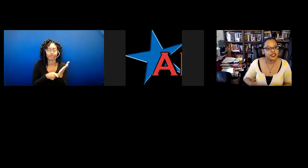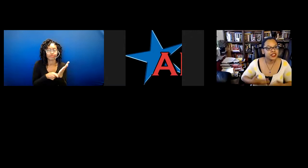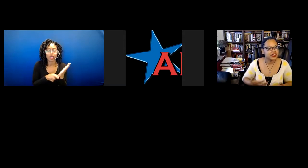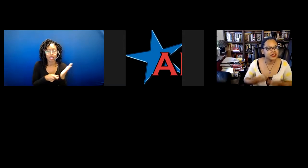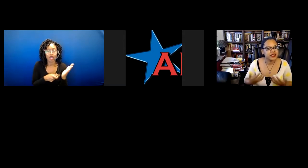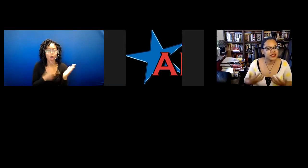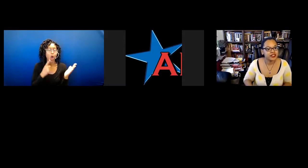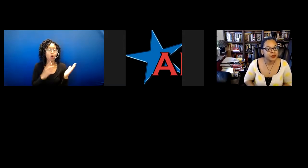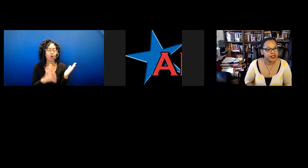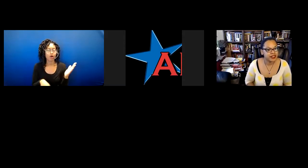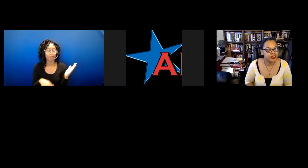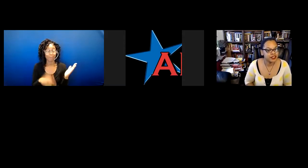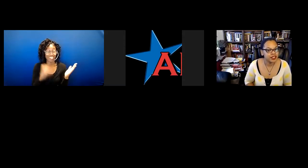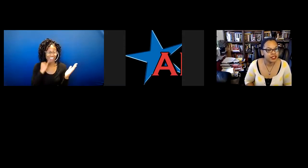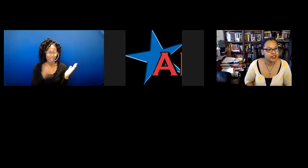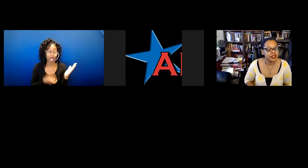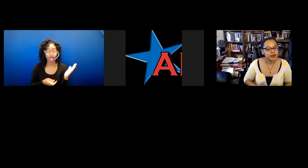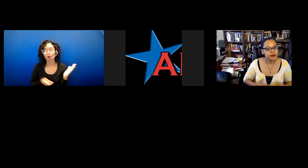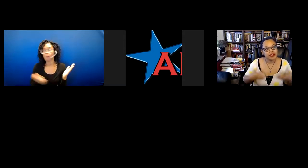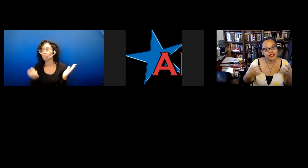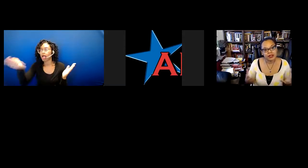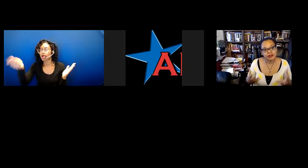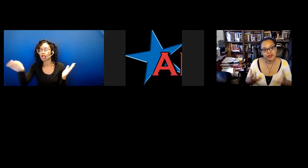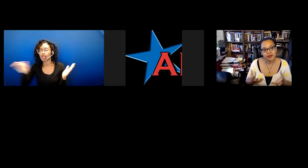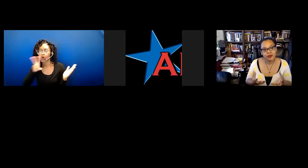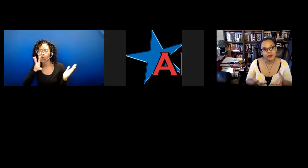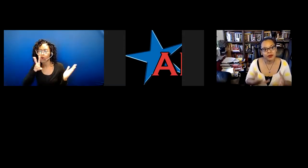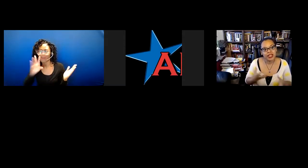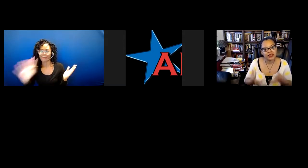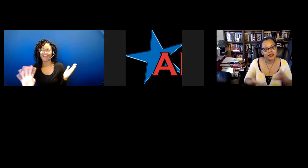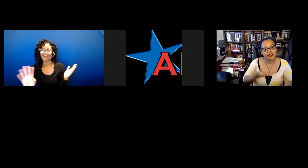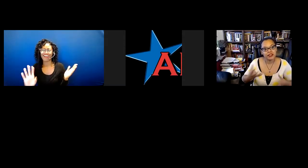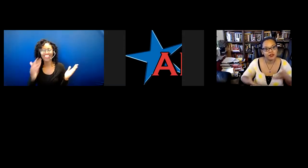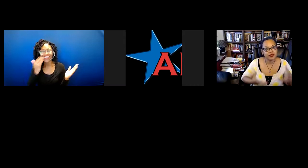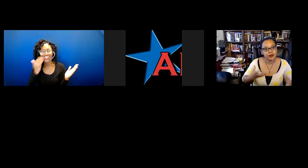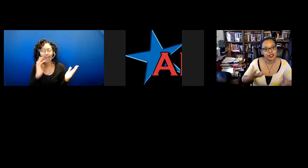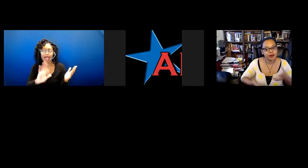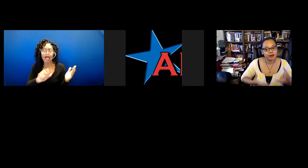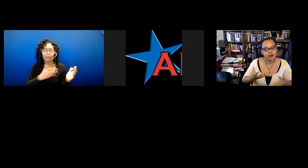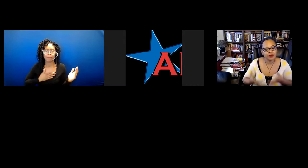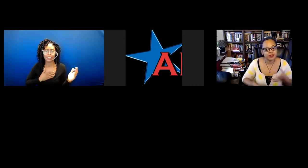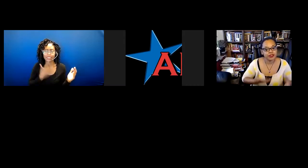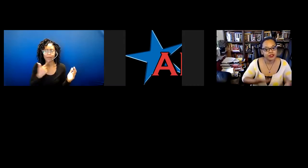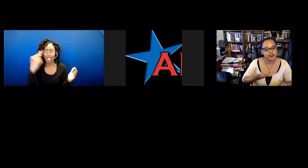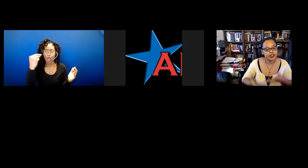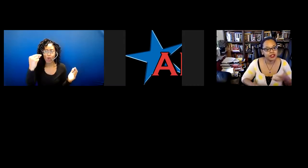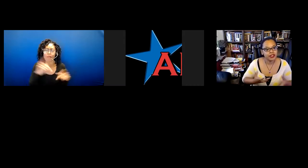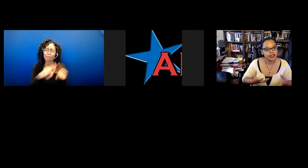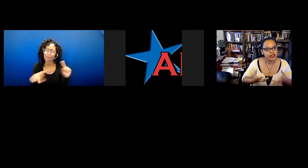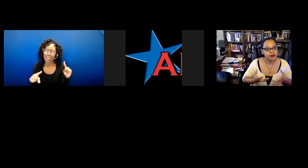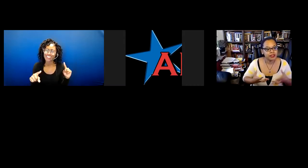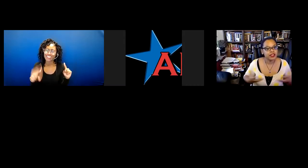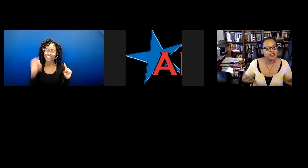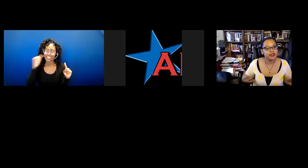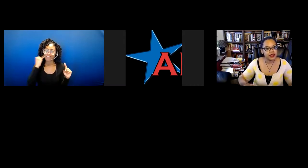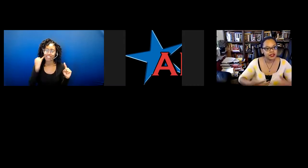sure, that's not the way that things are done. But when it comes to the different sort of ways people are diverse and talking